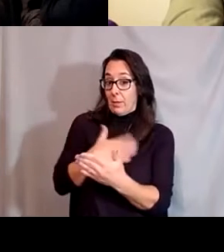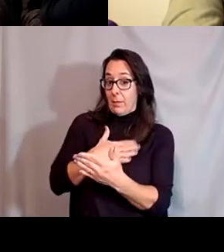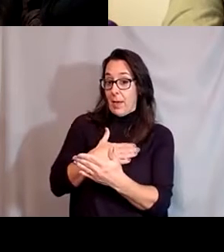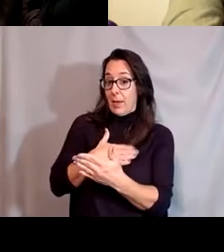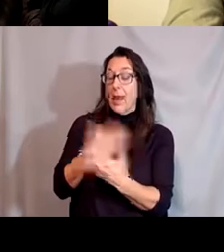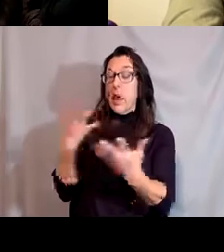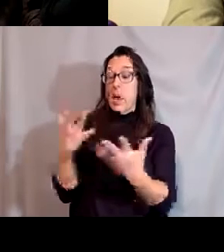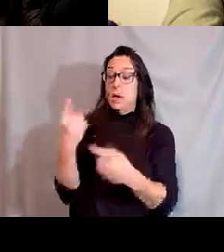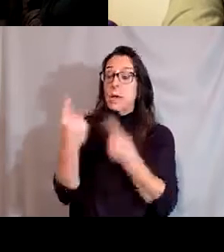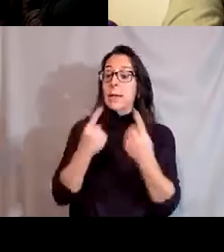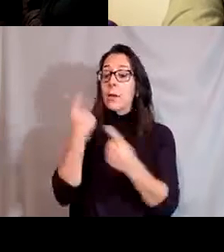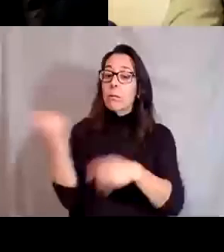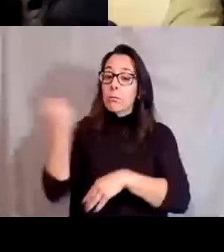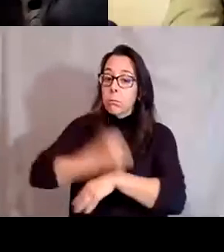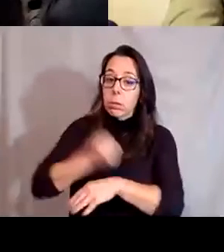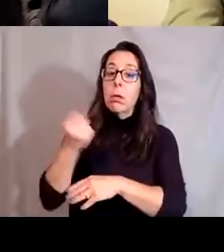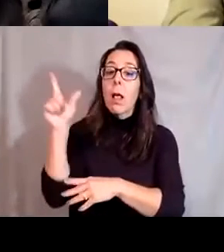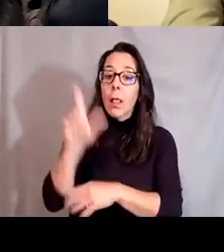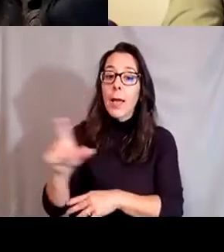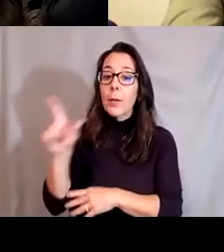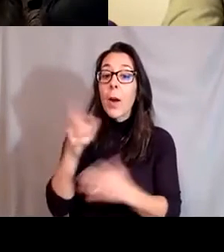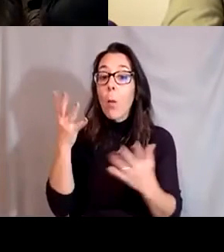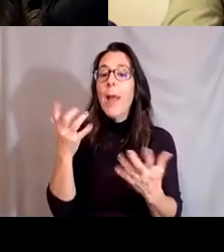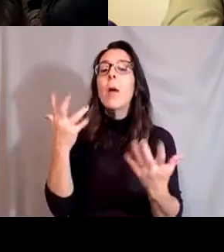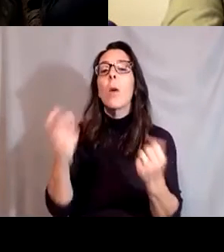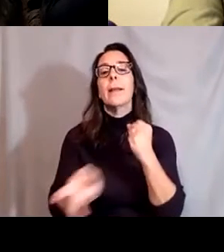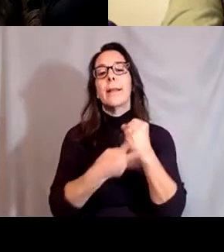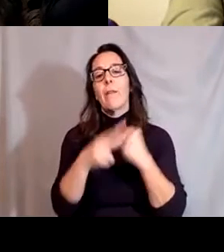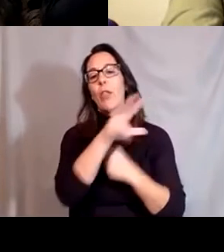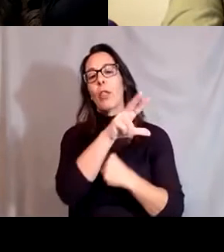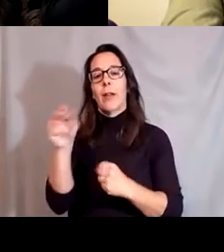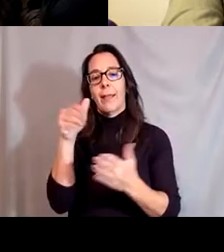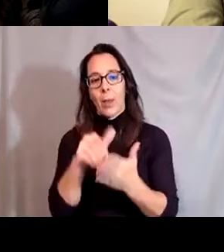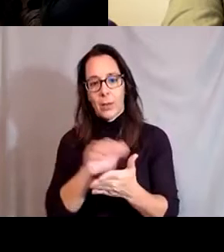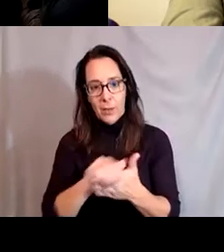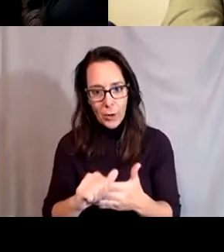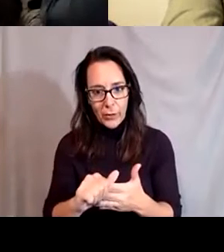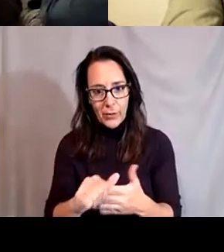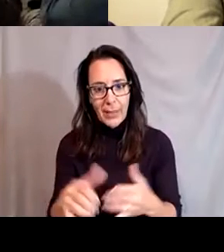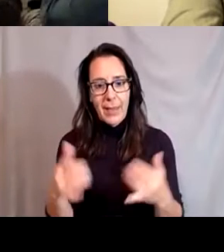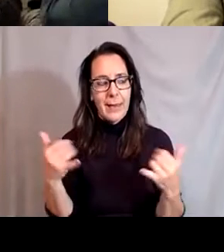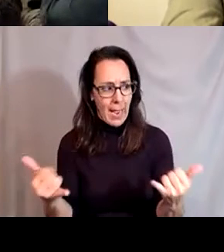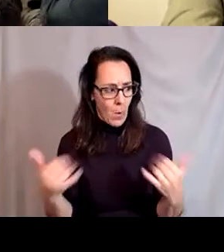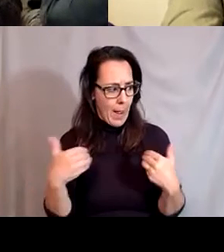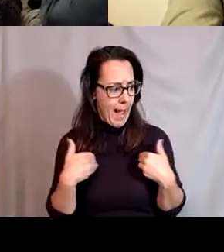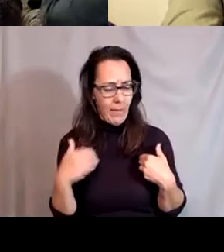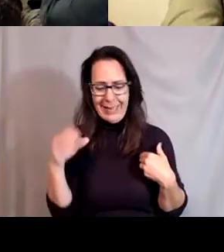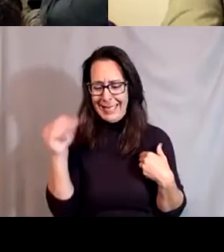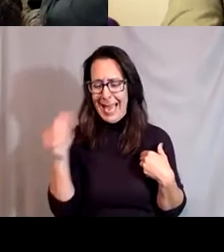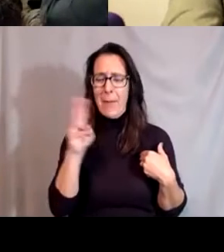library 2 years ago to save $30,000, now having to decide what to do with tens of millions of extra